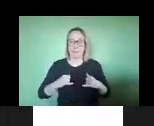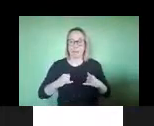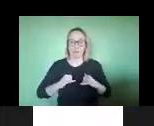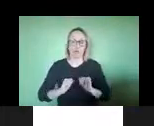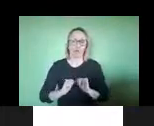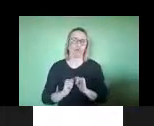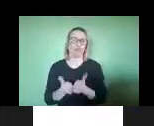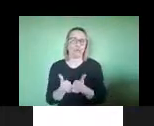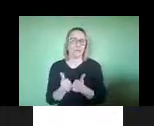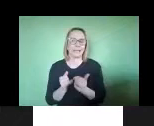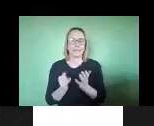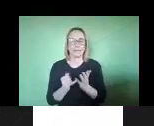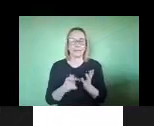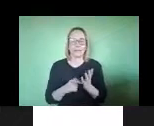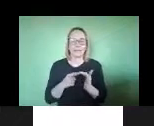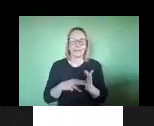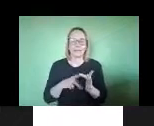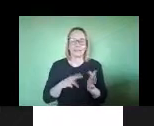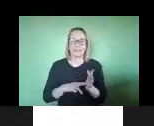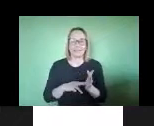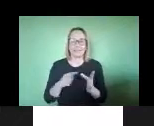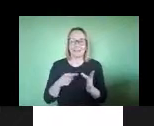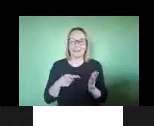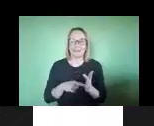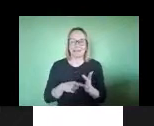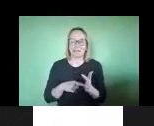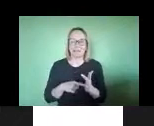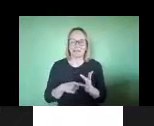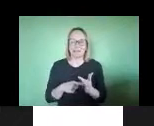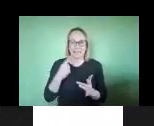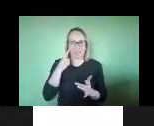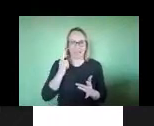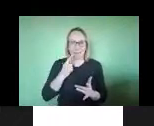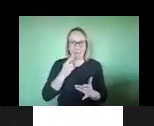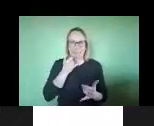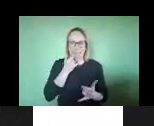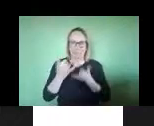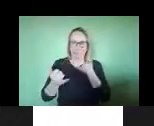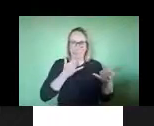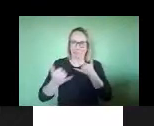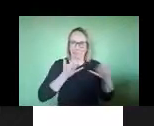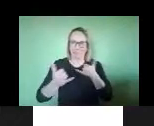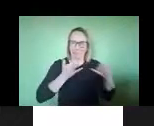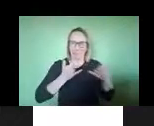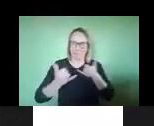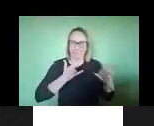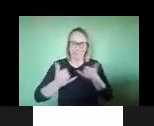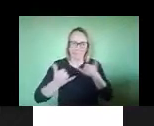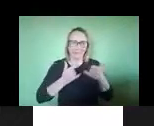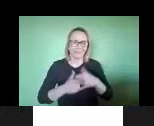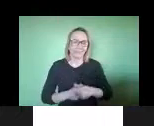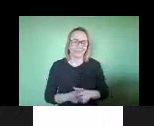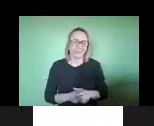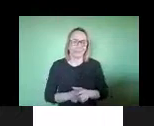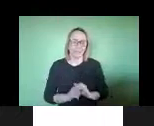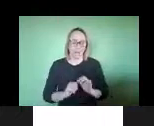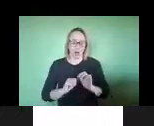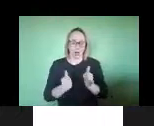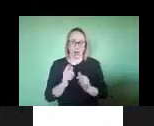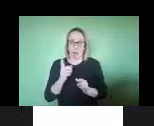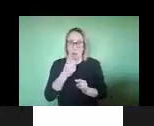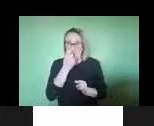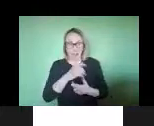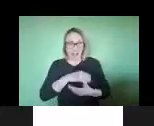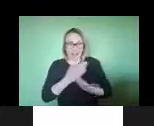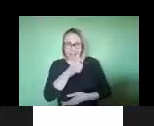me, and Stephen at IT, I think I had both of them on speed dial for a wee while. But the good thing about Neighbourhood was you can approach